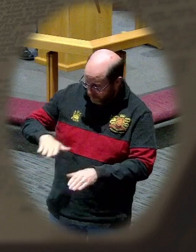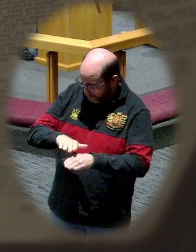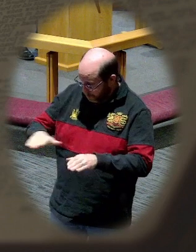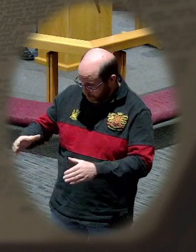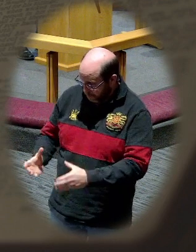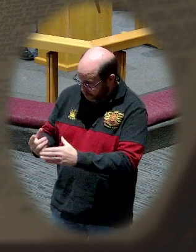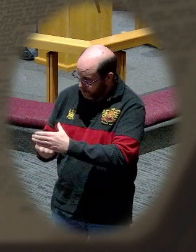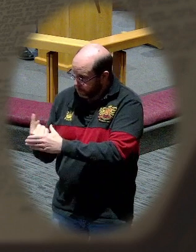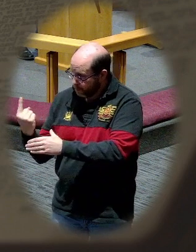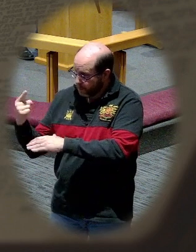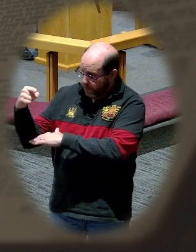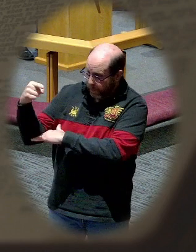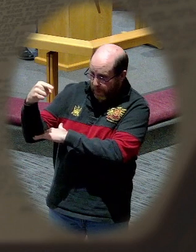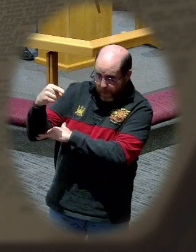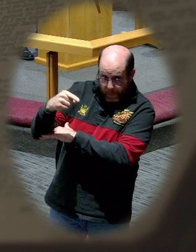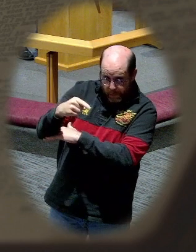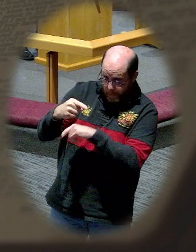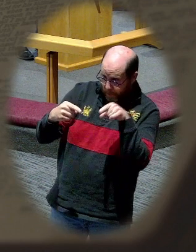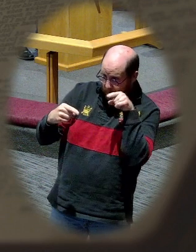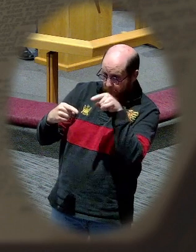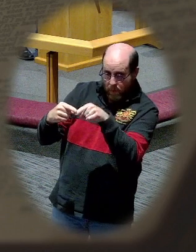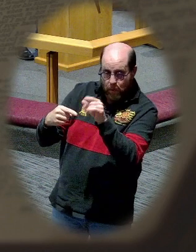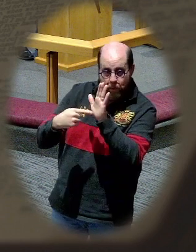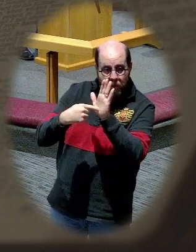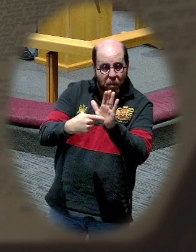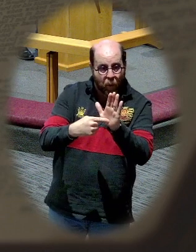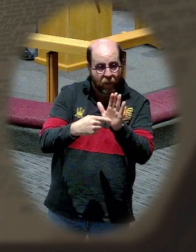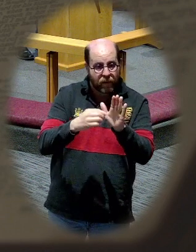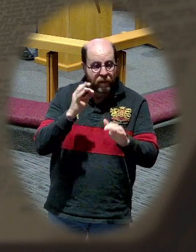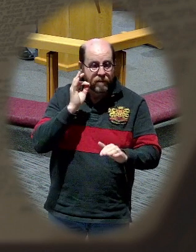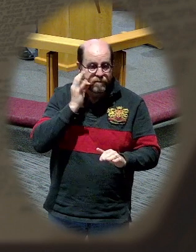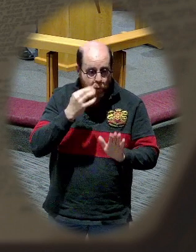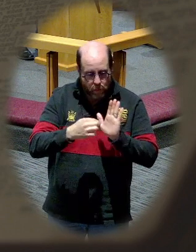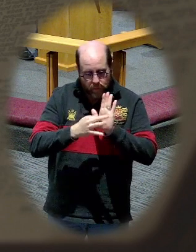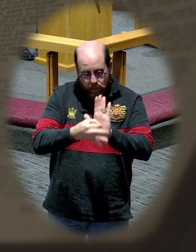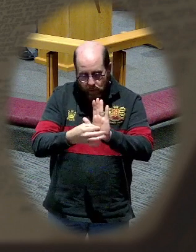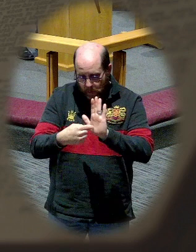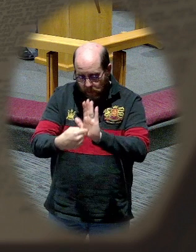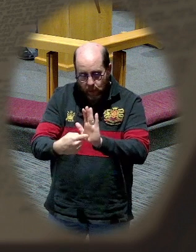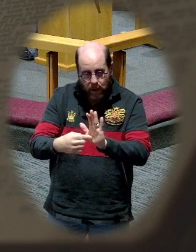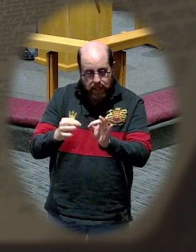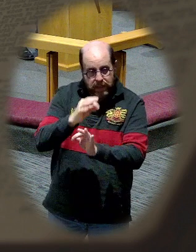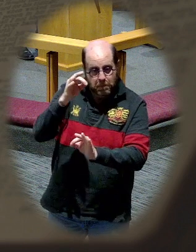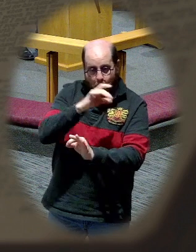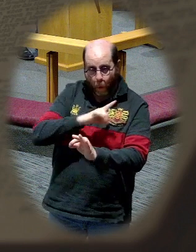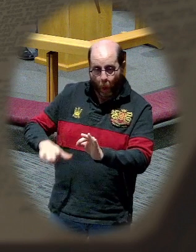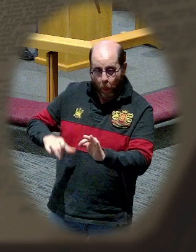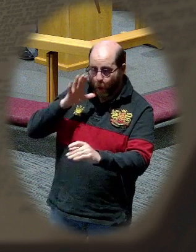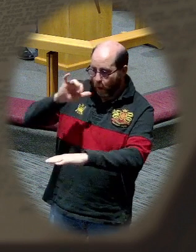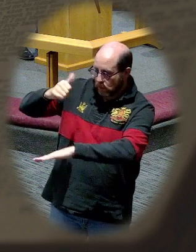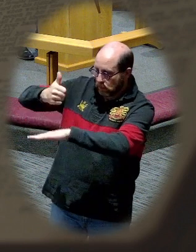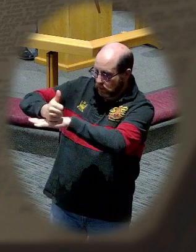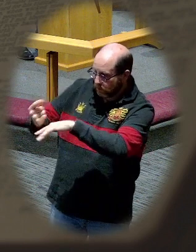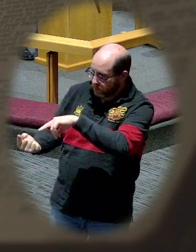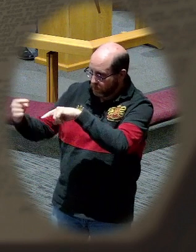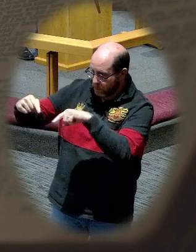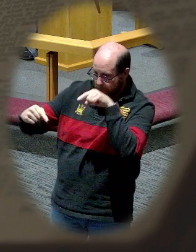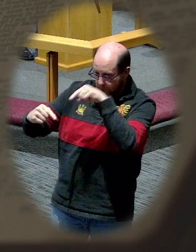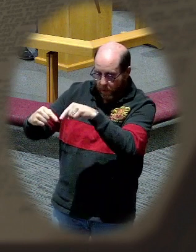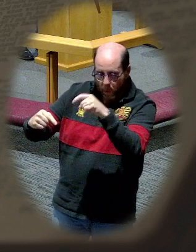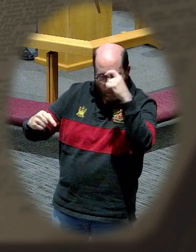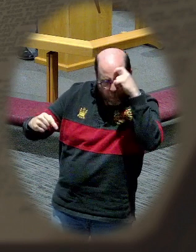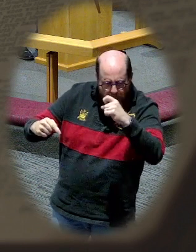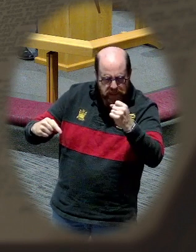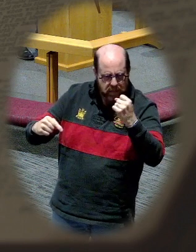Jesse, and a branch from his roots shall bear fruit. And the Spirit of the Lord shall rest upon him, the Spirit of wisdom